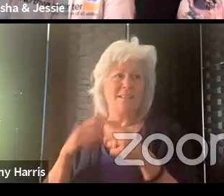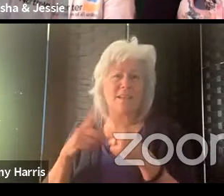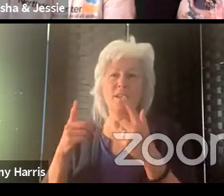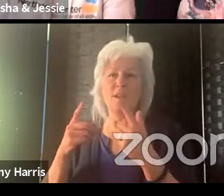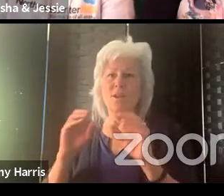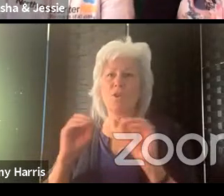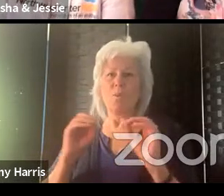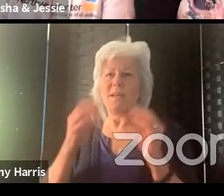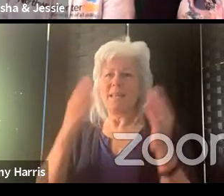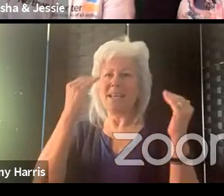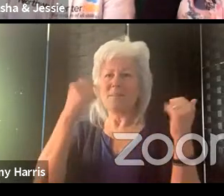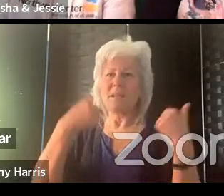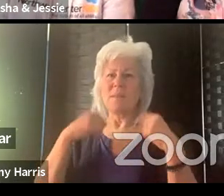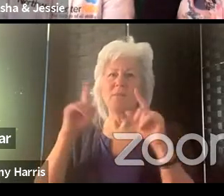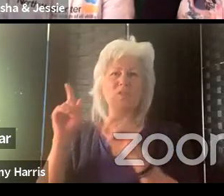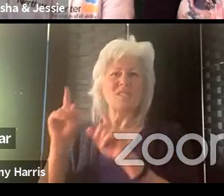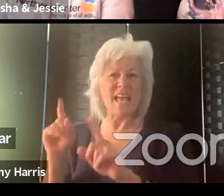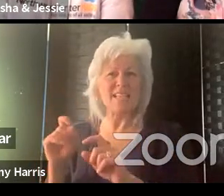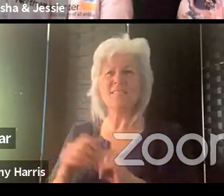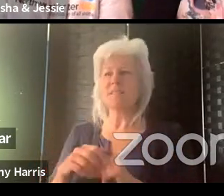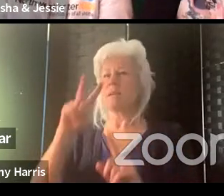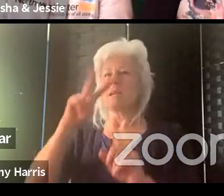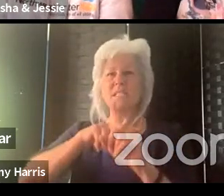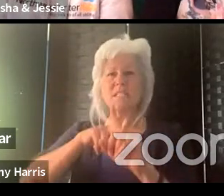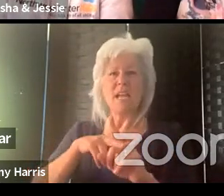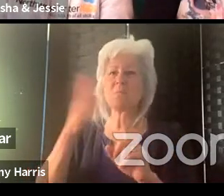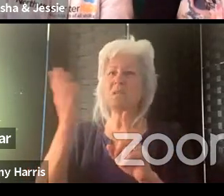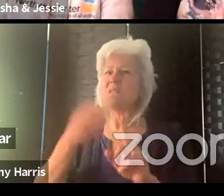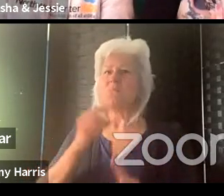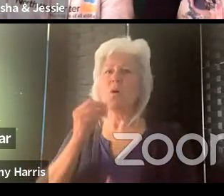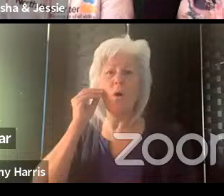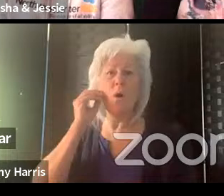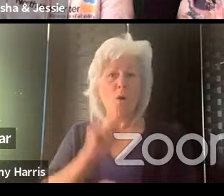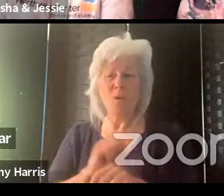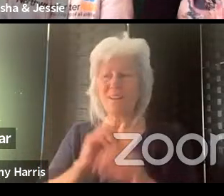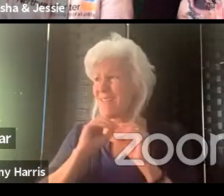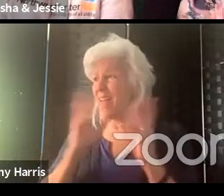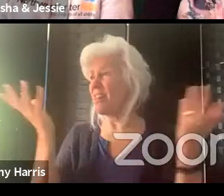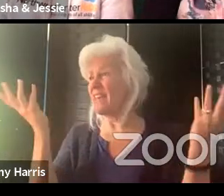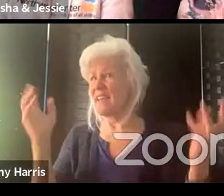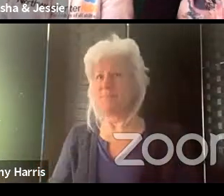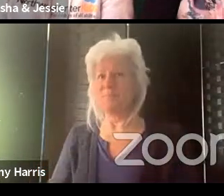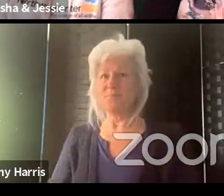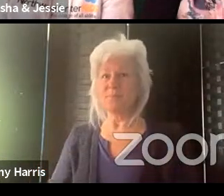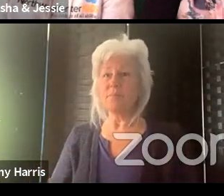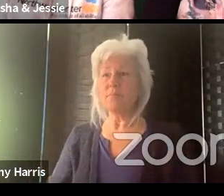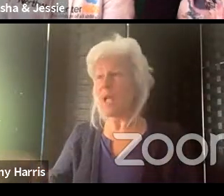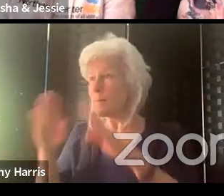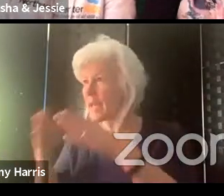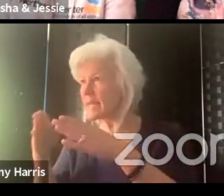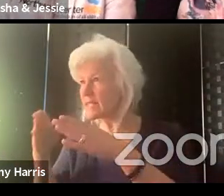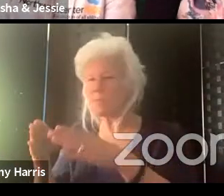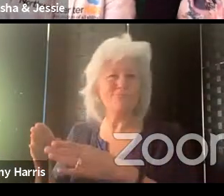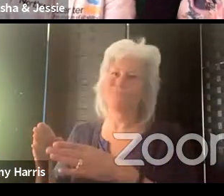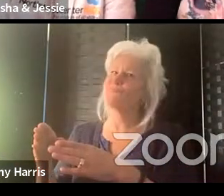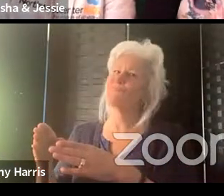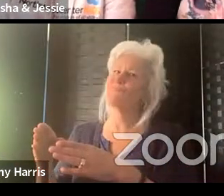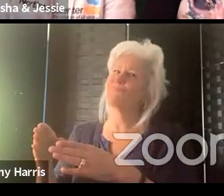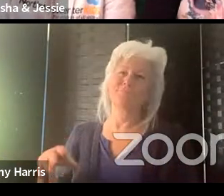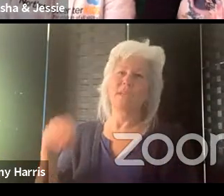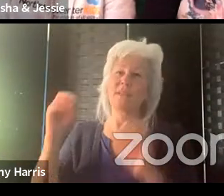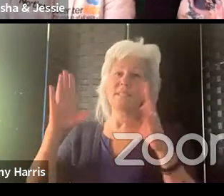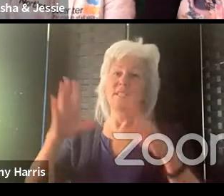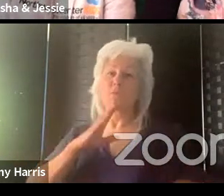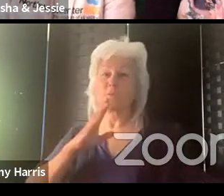me to take tests or do assignments / homework. I really didn't need to pay attention to teachers when they talked. When